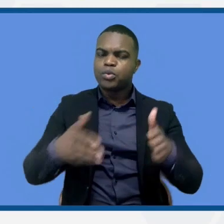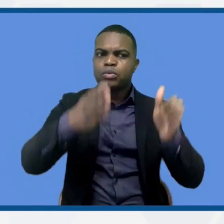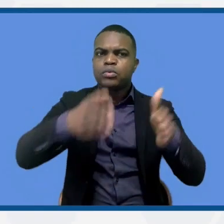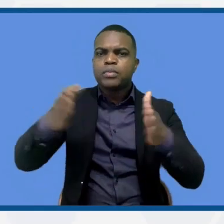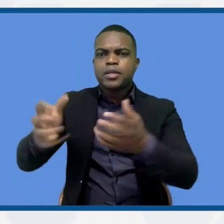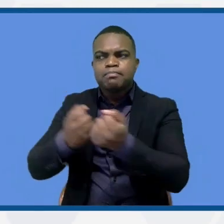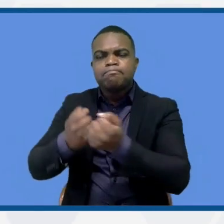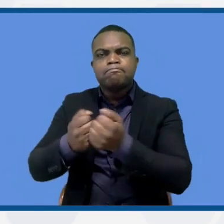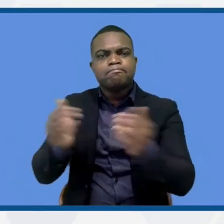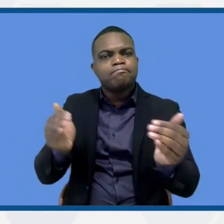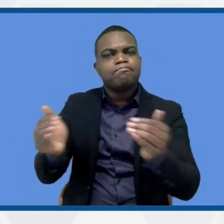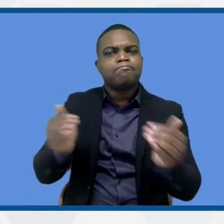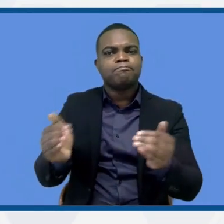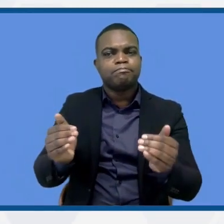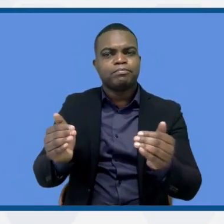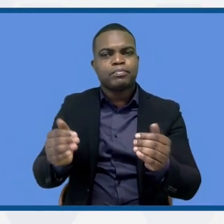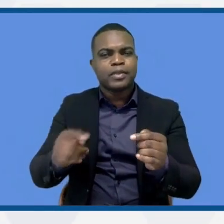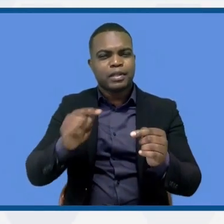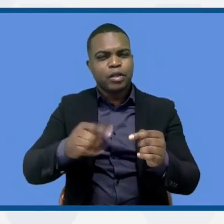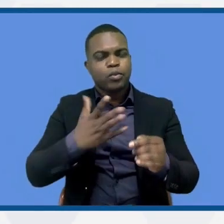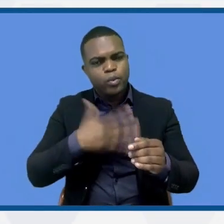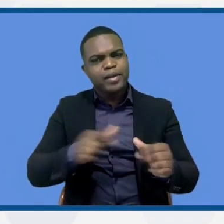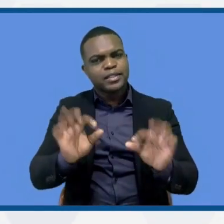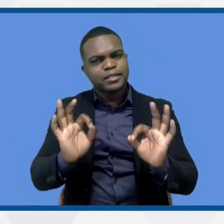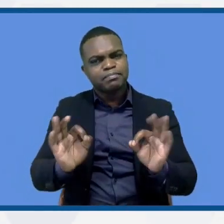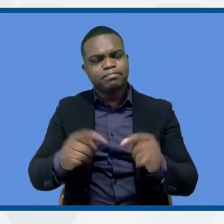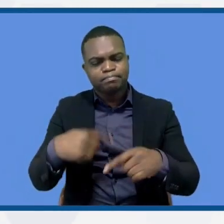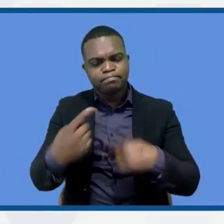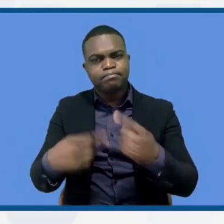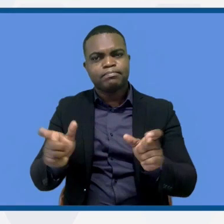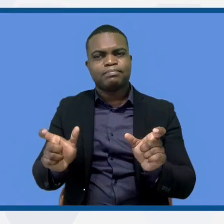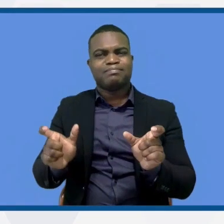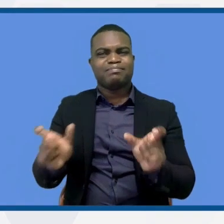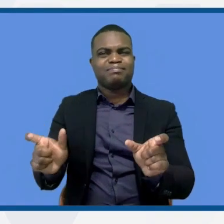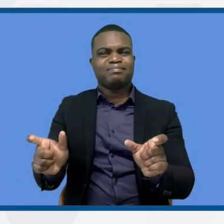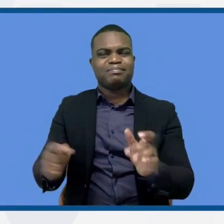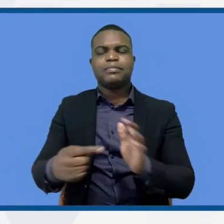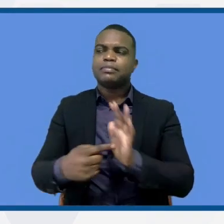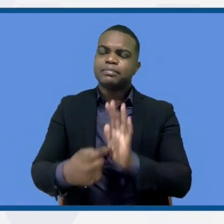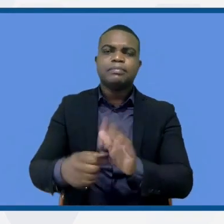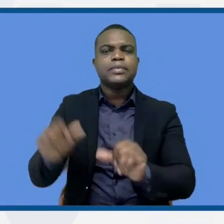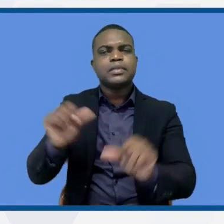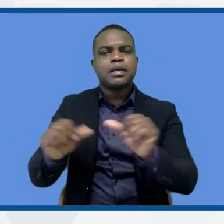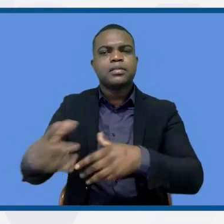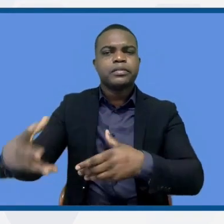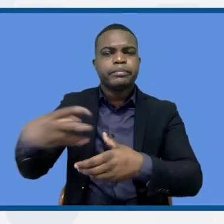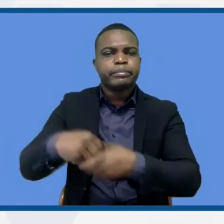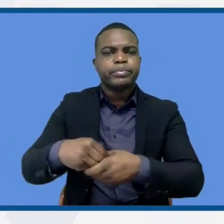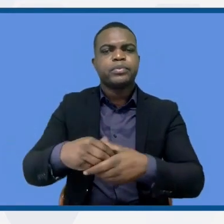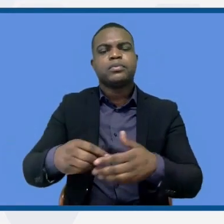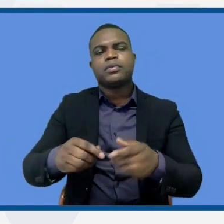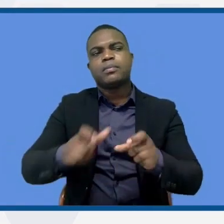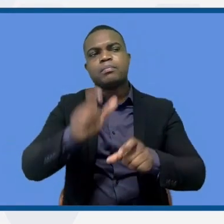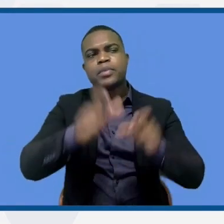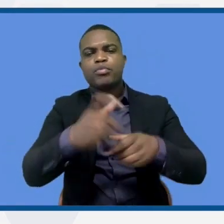build resilience to, which in our case in the Caribbean is the varying climate-induced and other hazards which are really